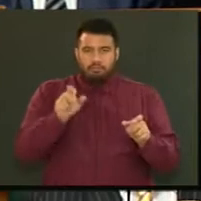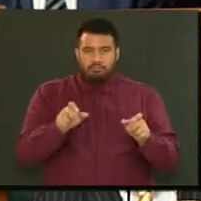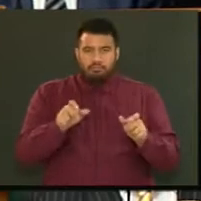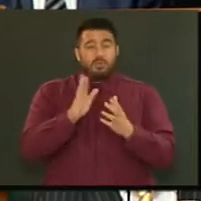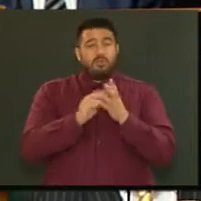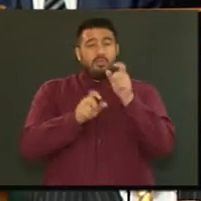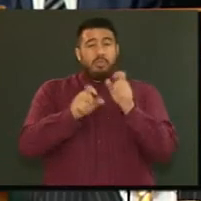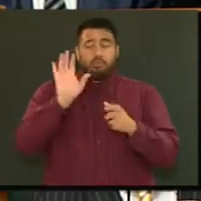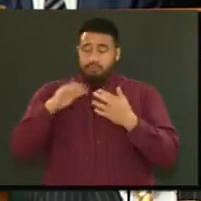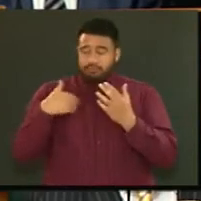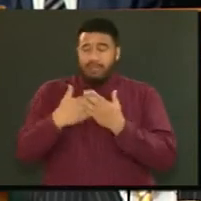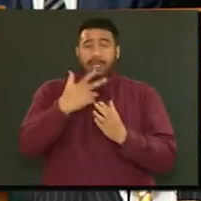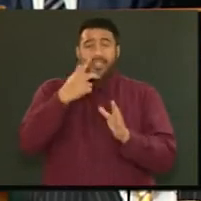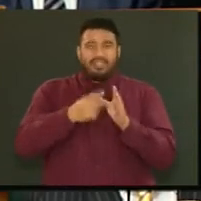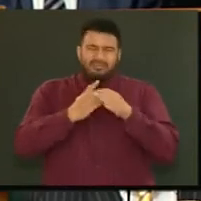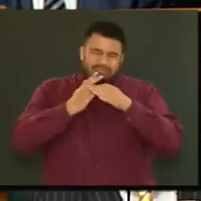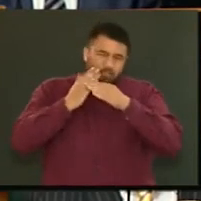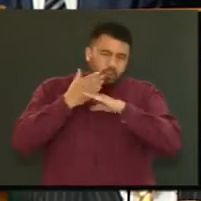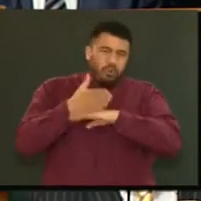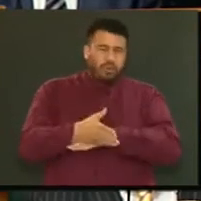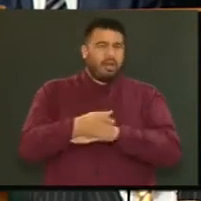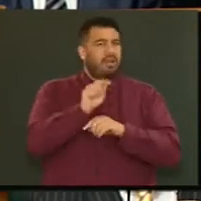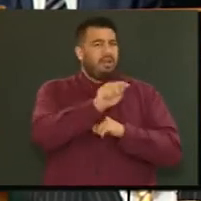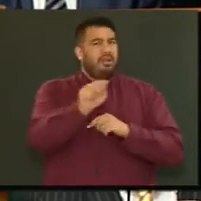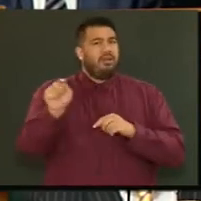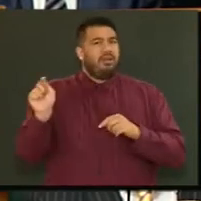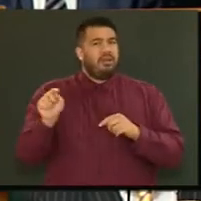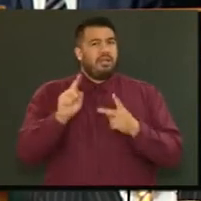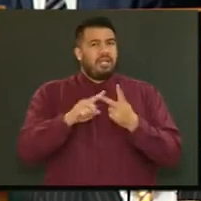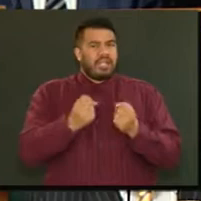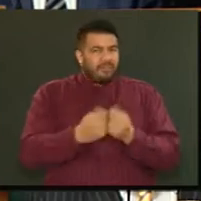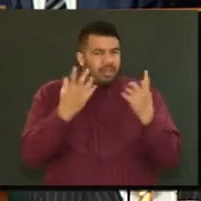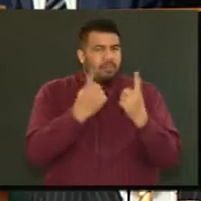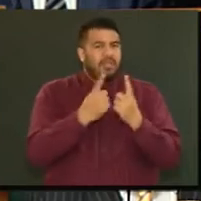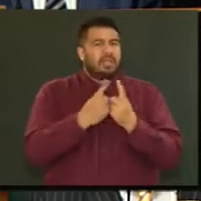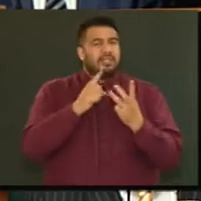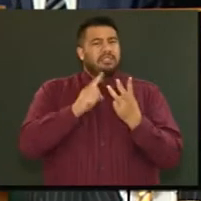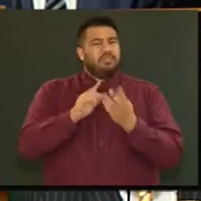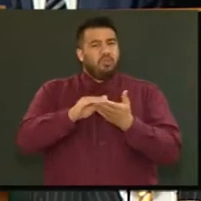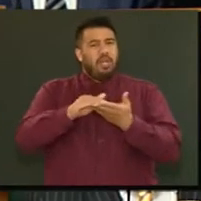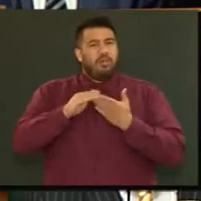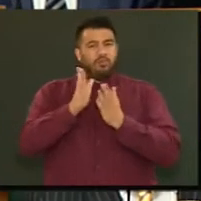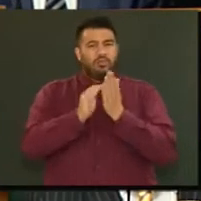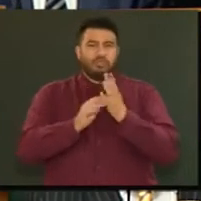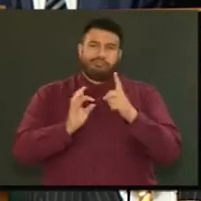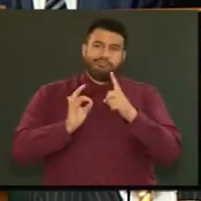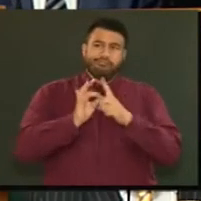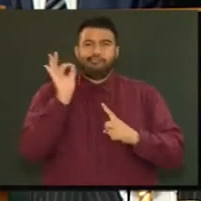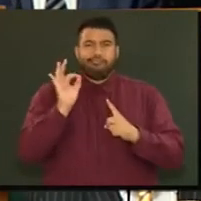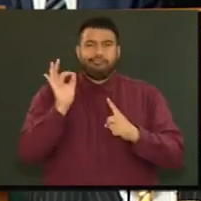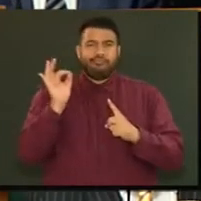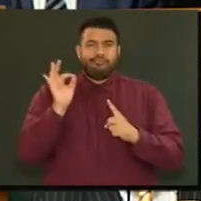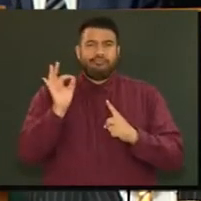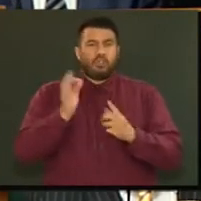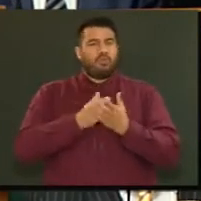hard over the last 8 years, who have made sacrifices, and who have turned this country around in the most trying